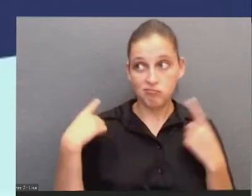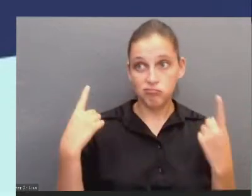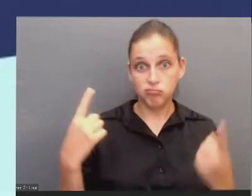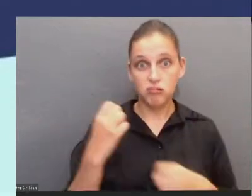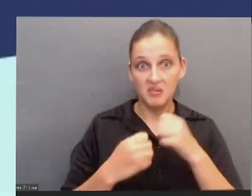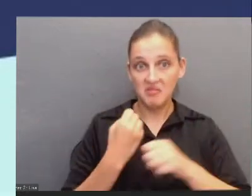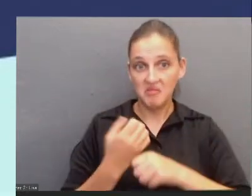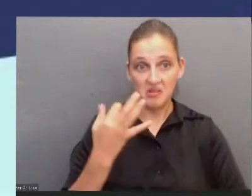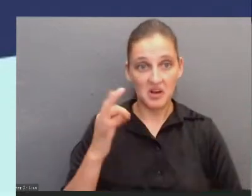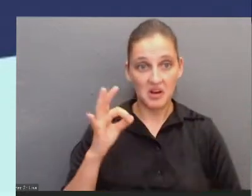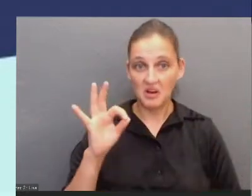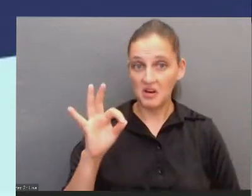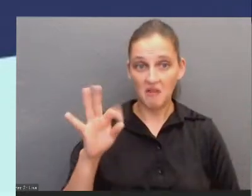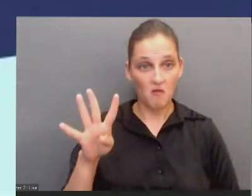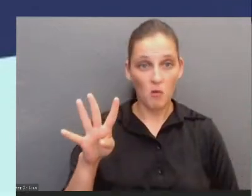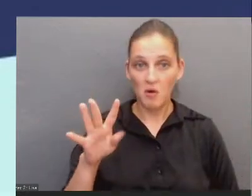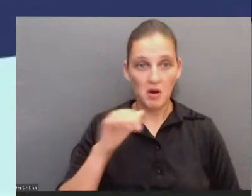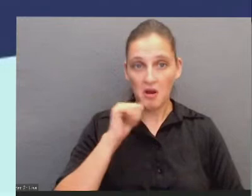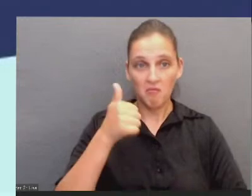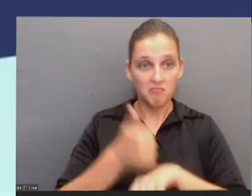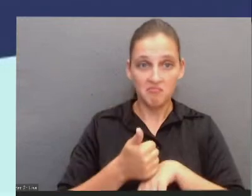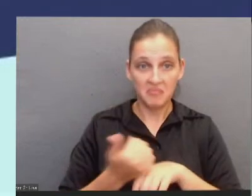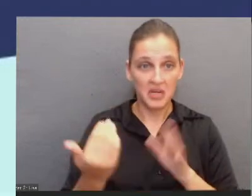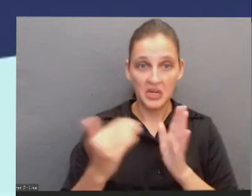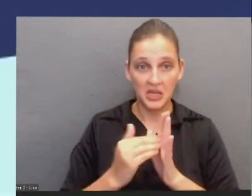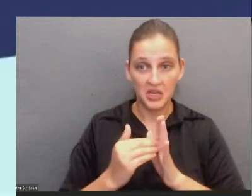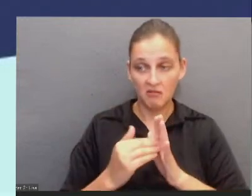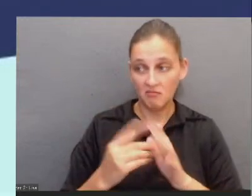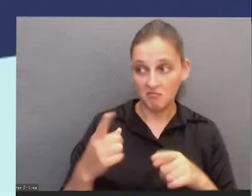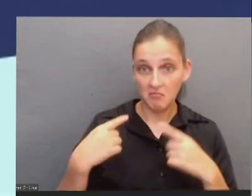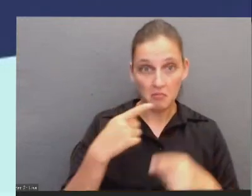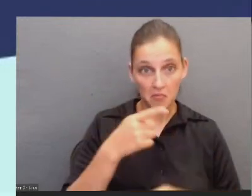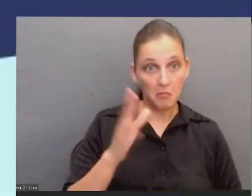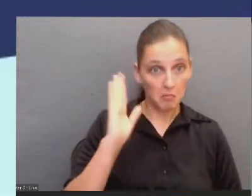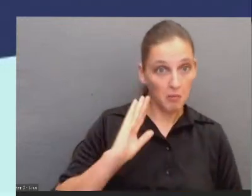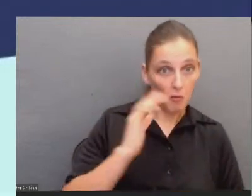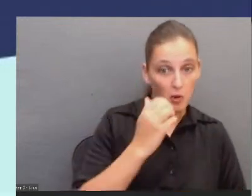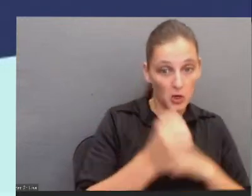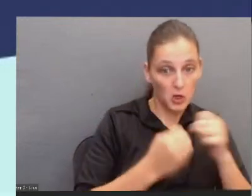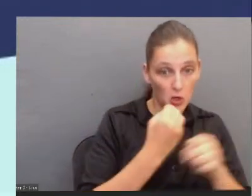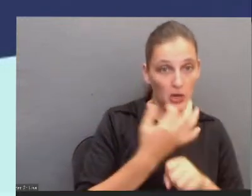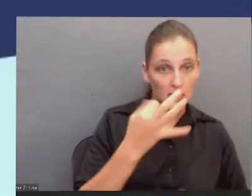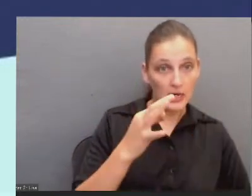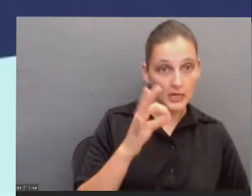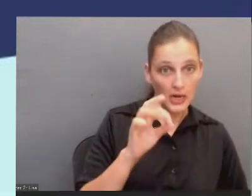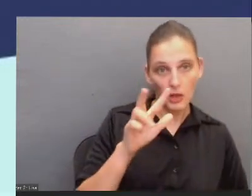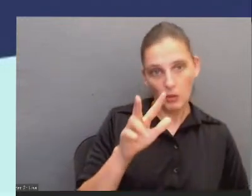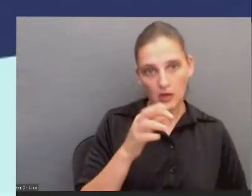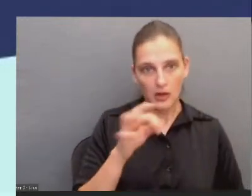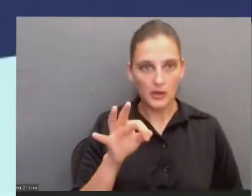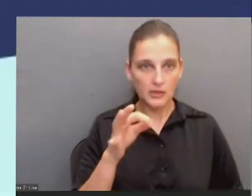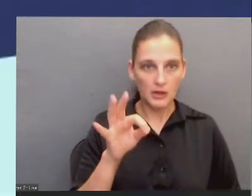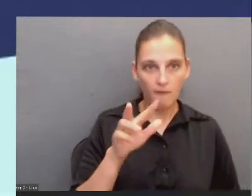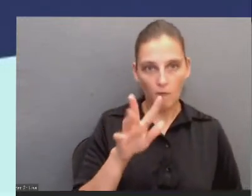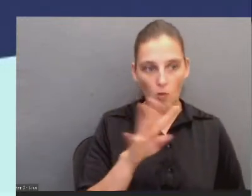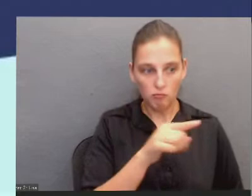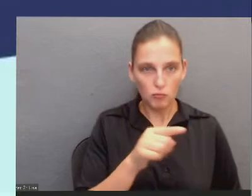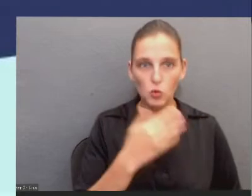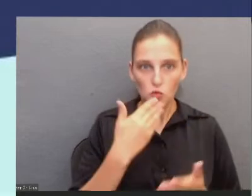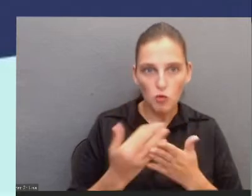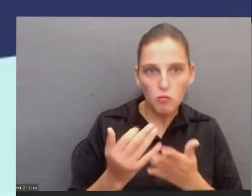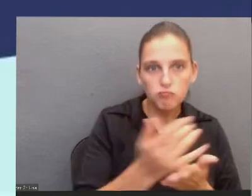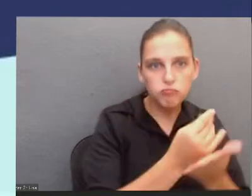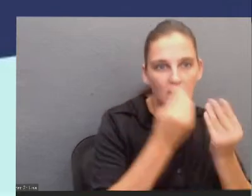very good granular data out of that. So I just, as we think about our comprehensive approach to data and requiring more